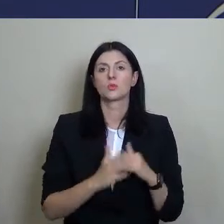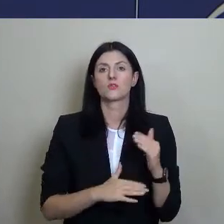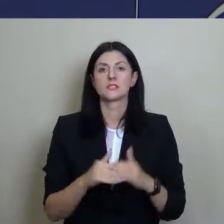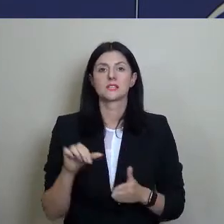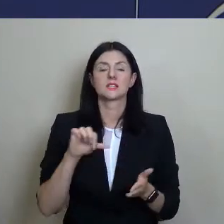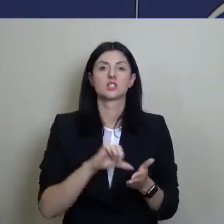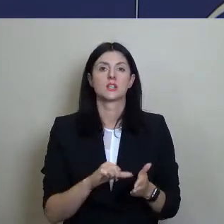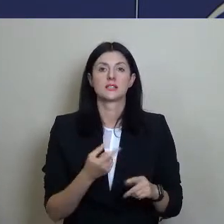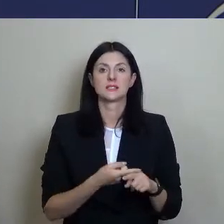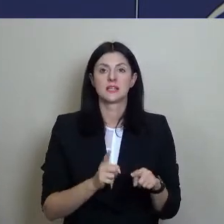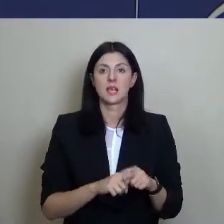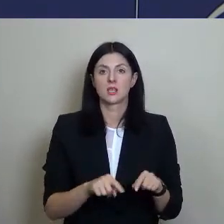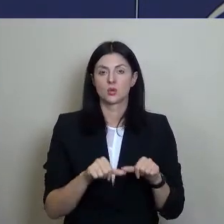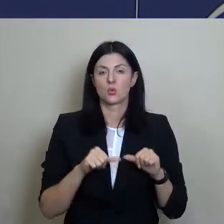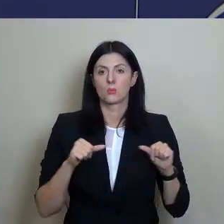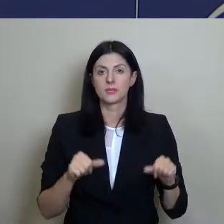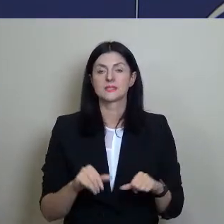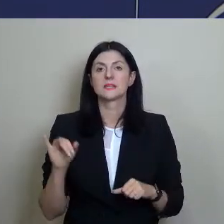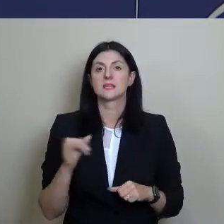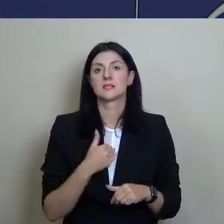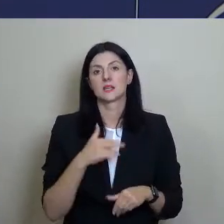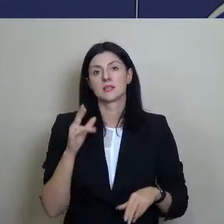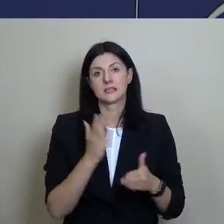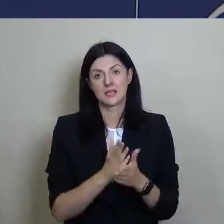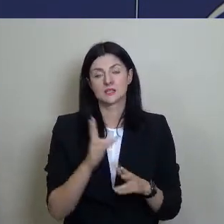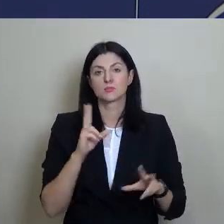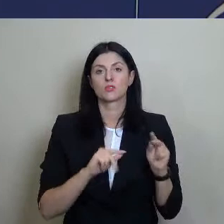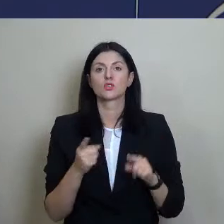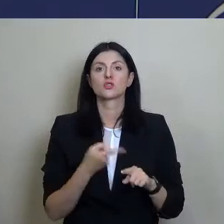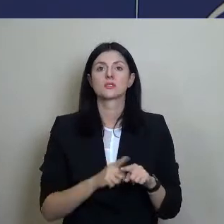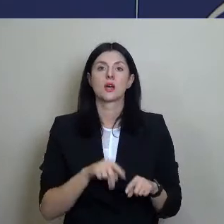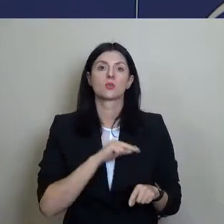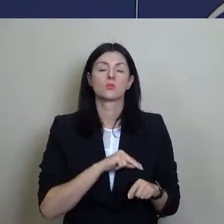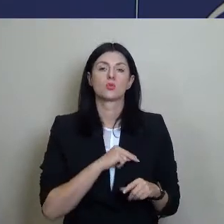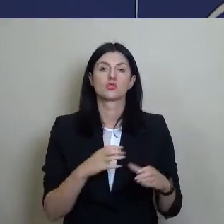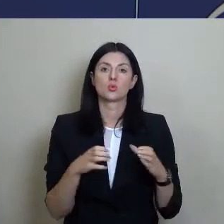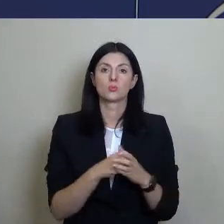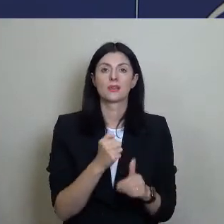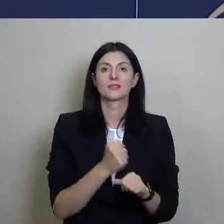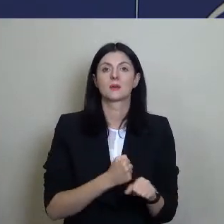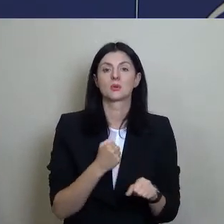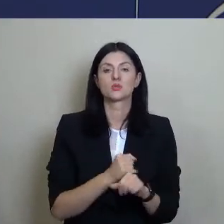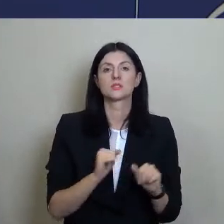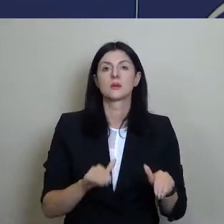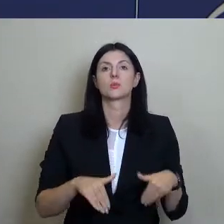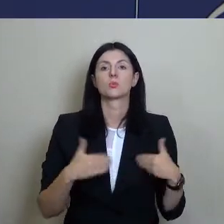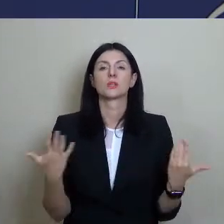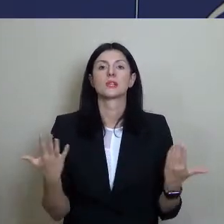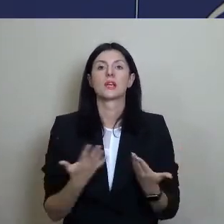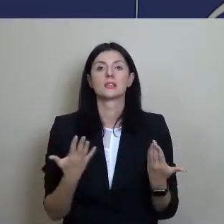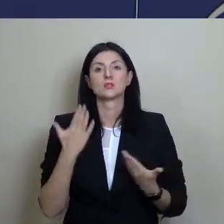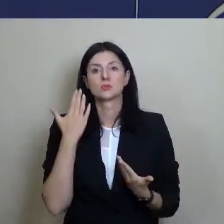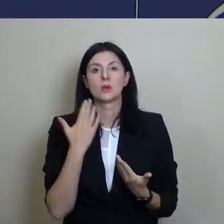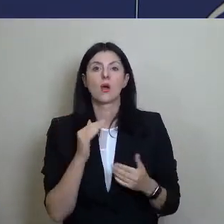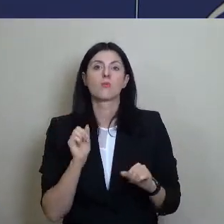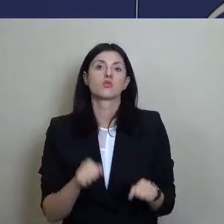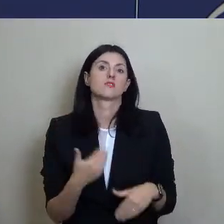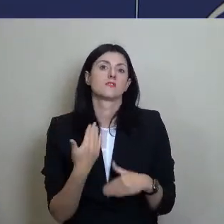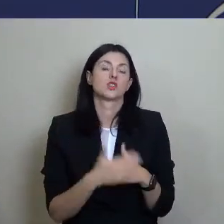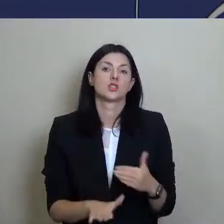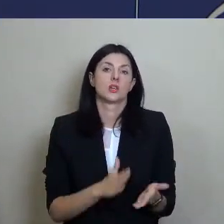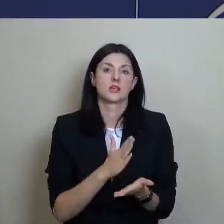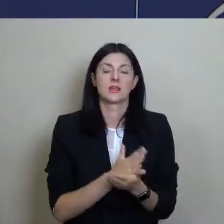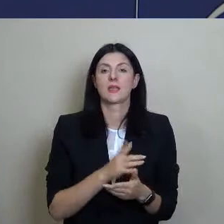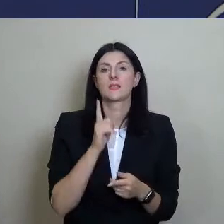very professional member of the CEC, and there is a hope that this working group is going to offer some interesting